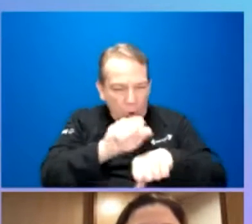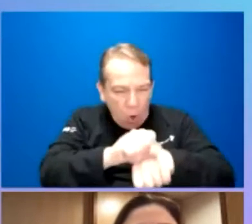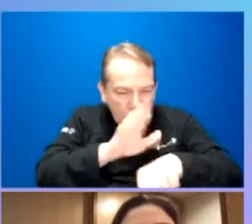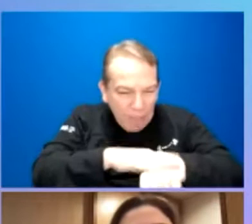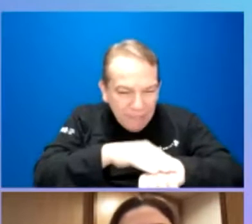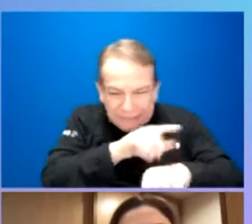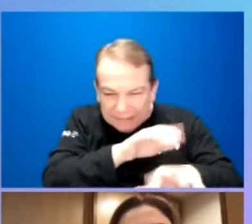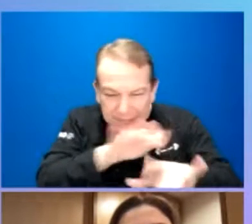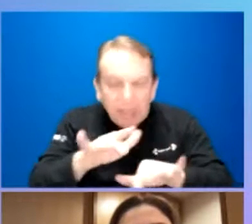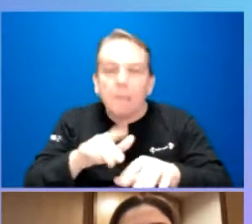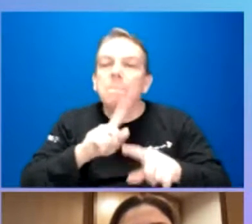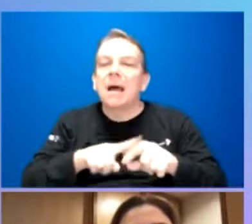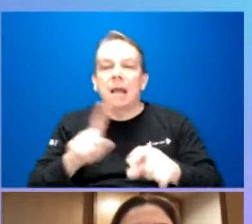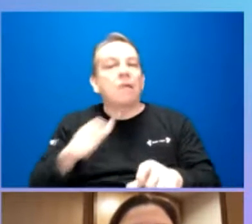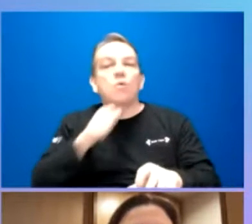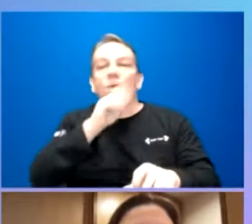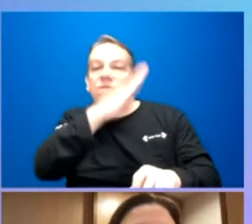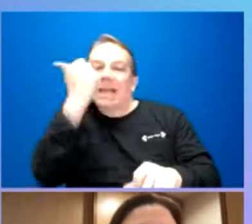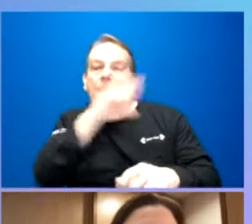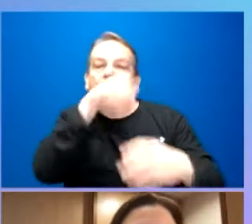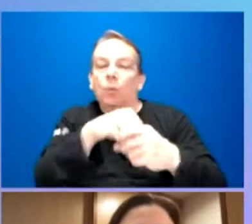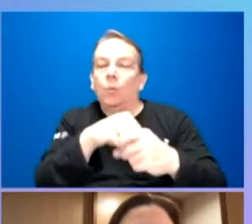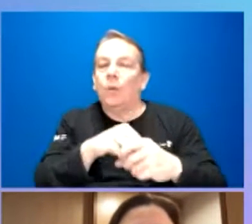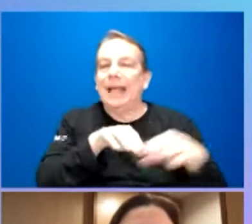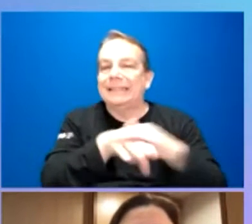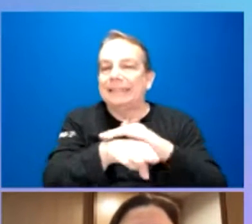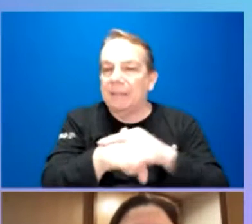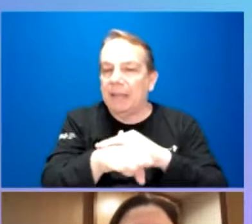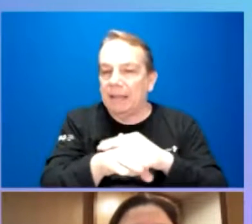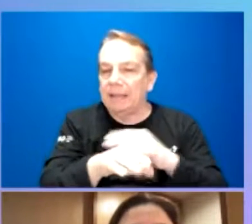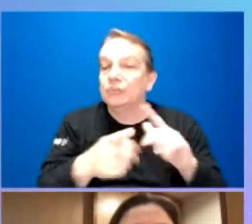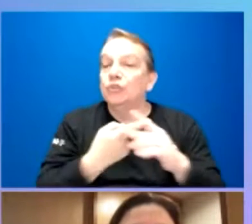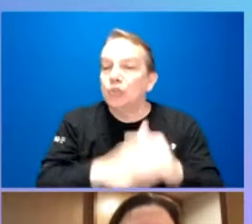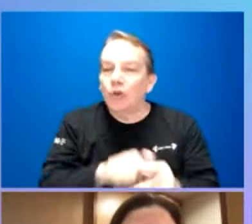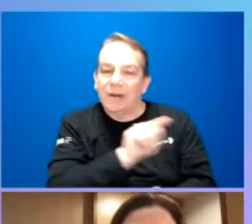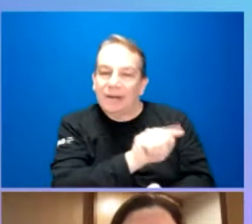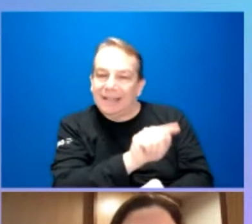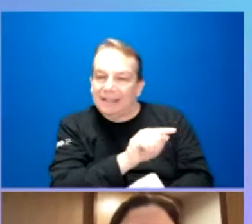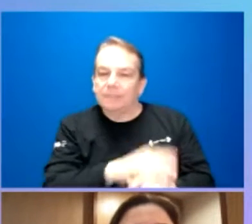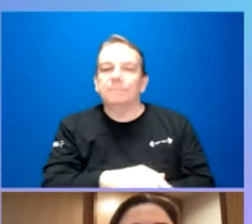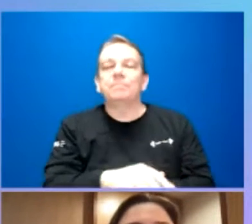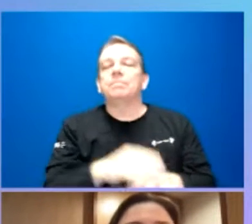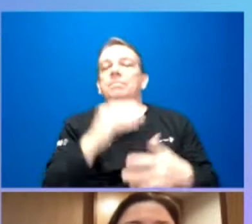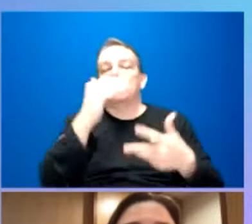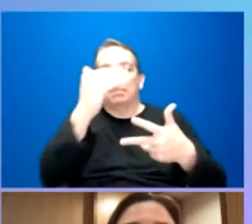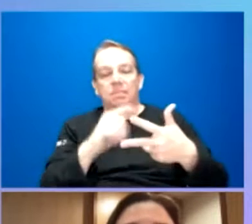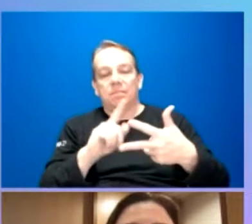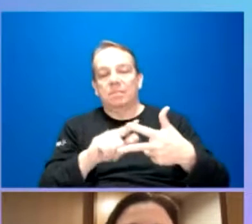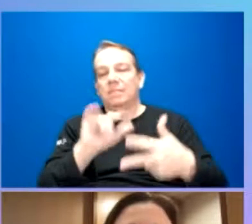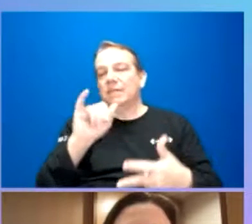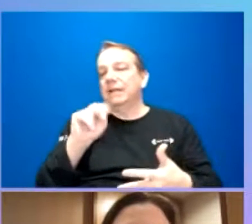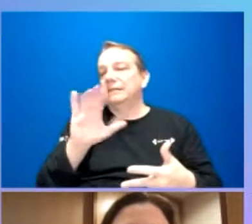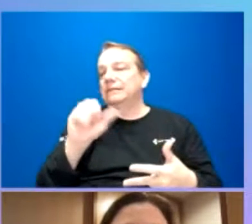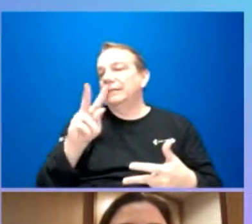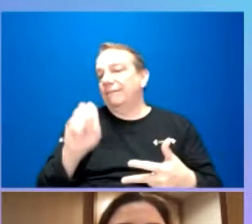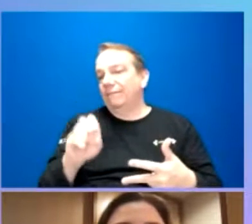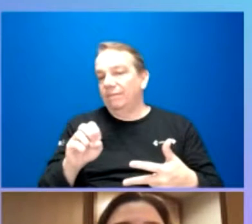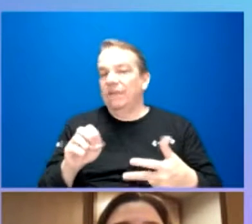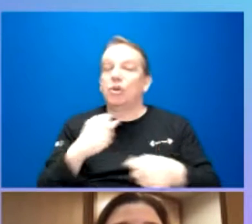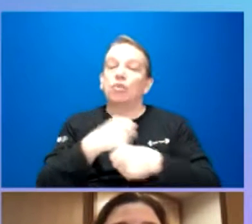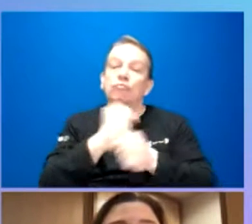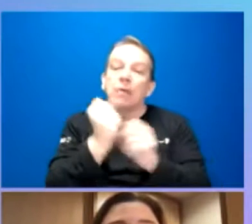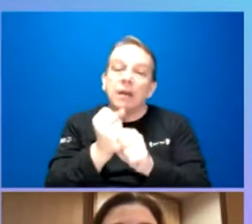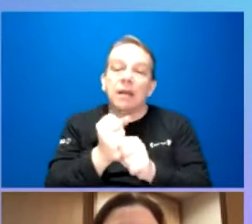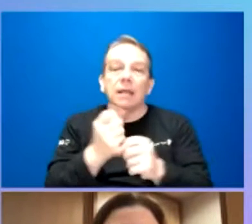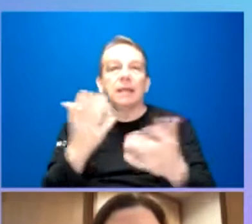accessible. So the next root cause I wanted to talk about was incentives. So creating products is